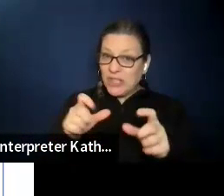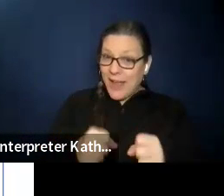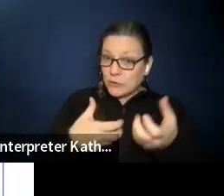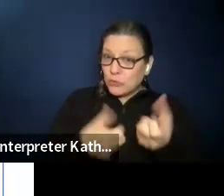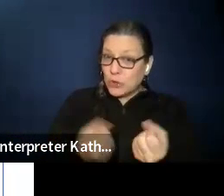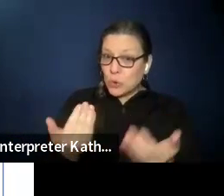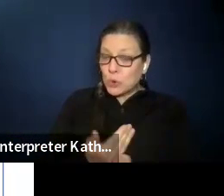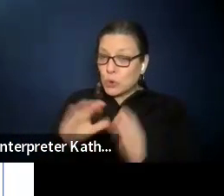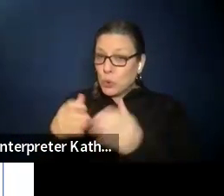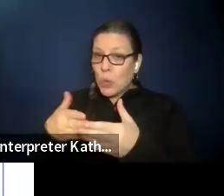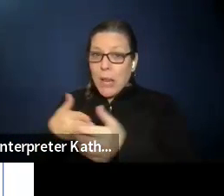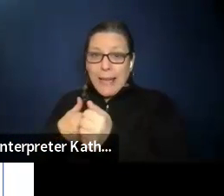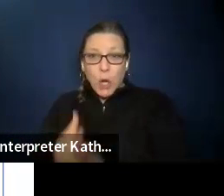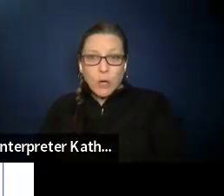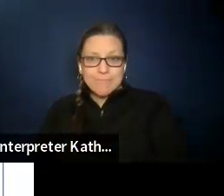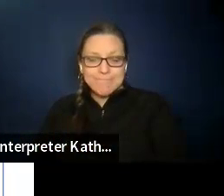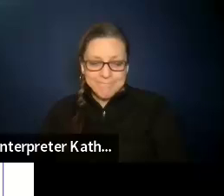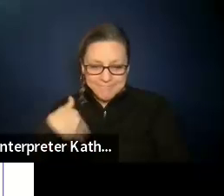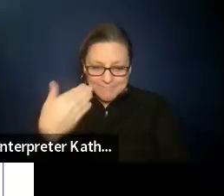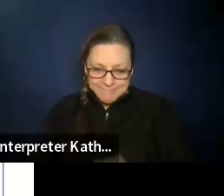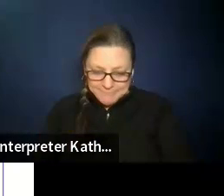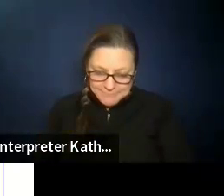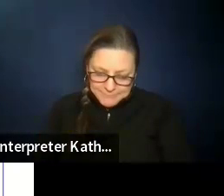new scout leader? Next slide, please.